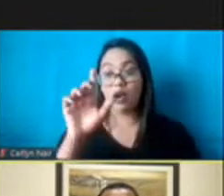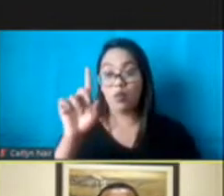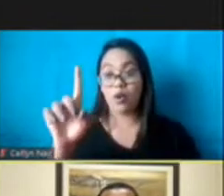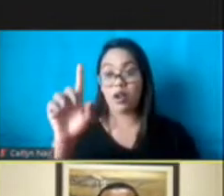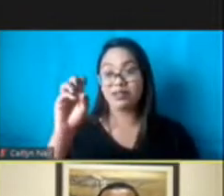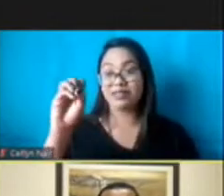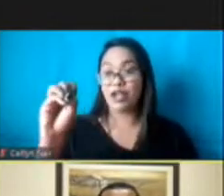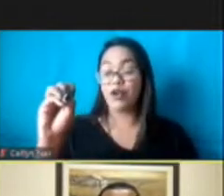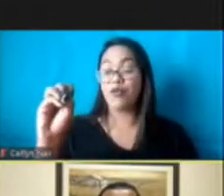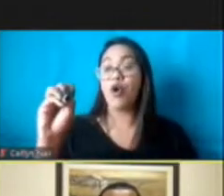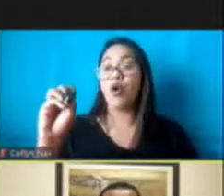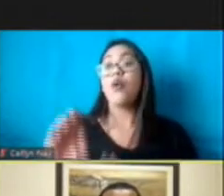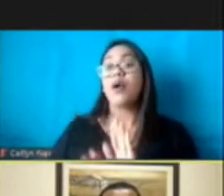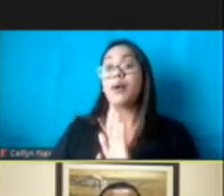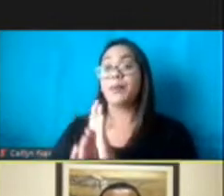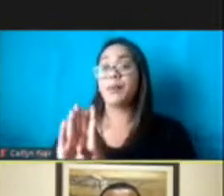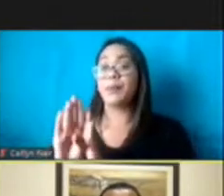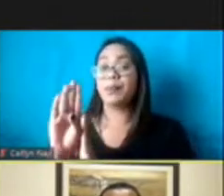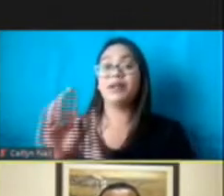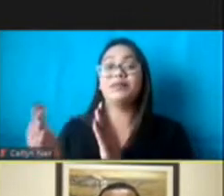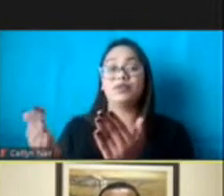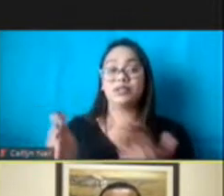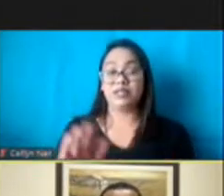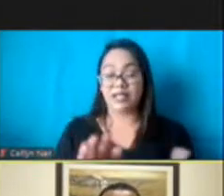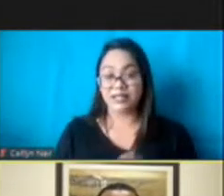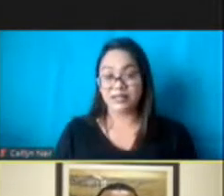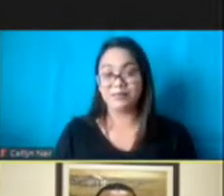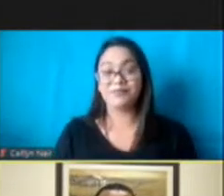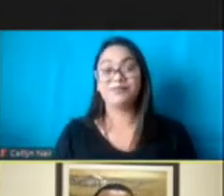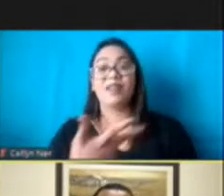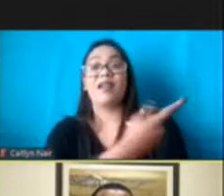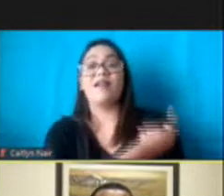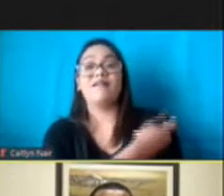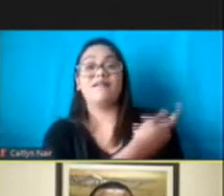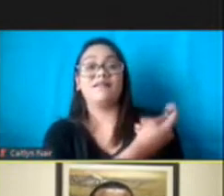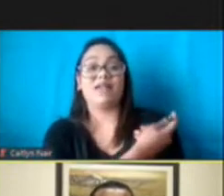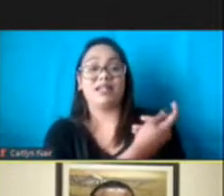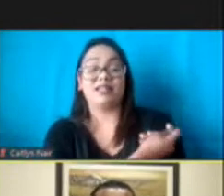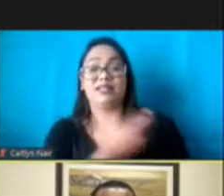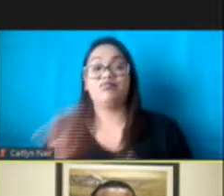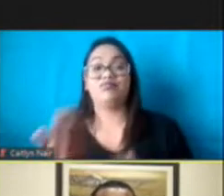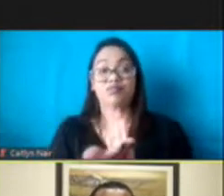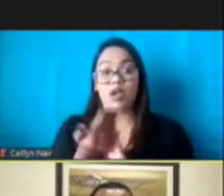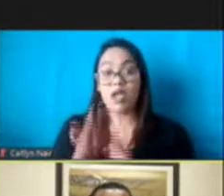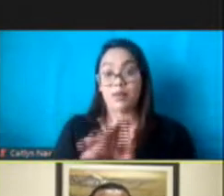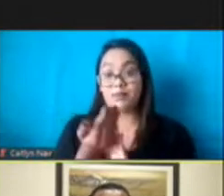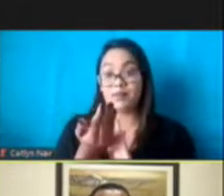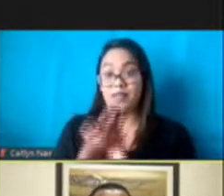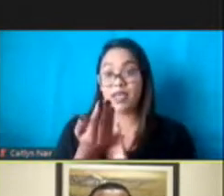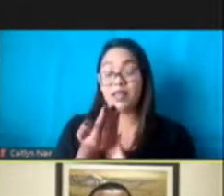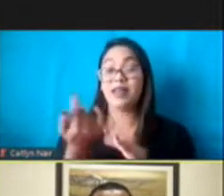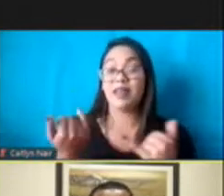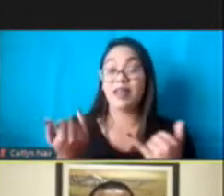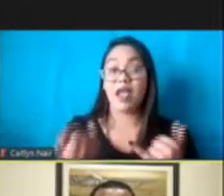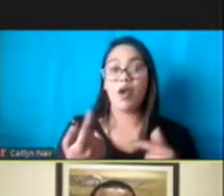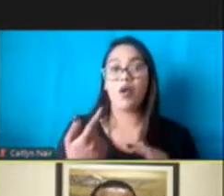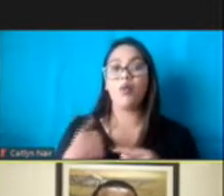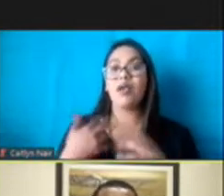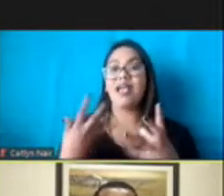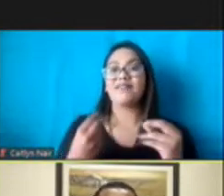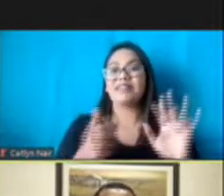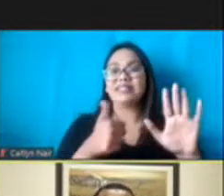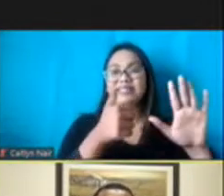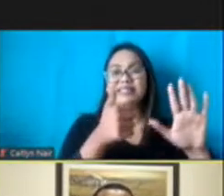while you're increasing for other capacity. So our vaccine update, just to make the point that we're doing here, in our 60 plus in the Western